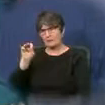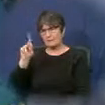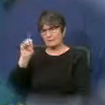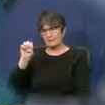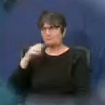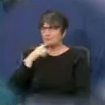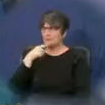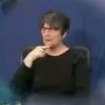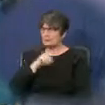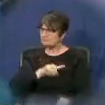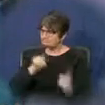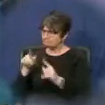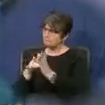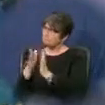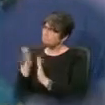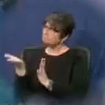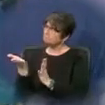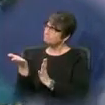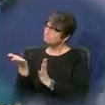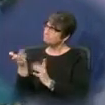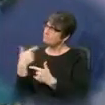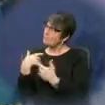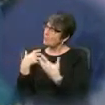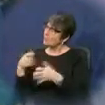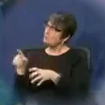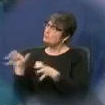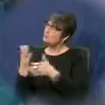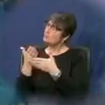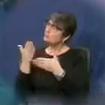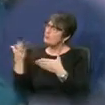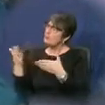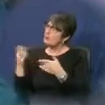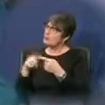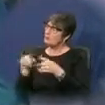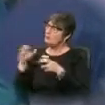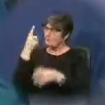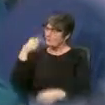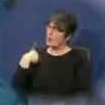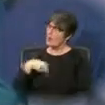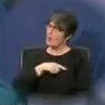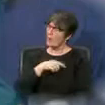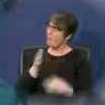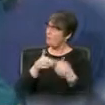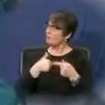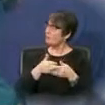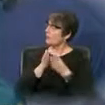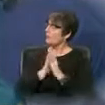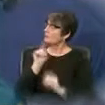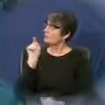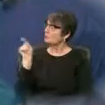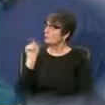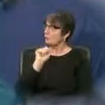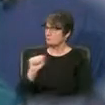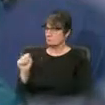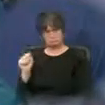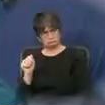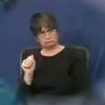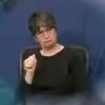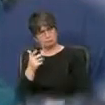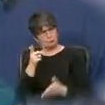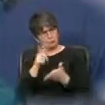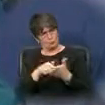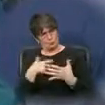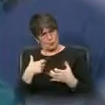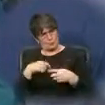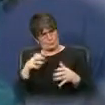Jesus and said to him, "Teacher, we want you to do something to do for us, whatever we ask of you." He replied, "What do you